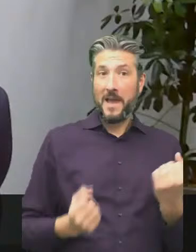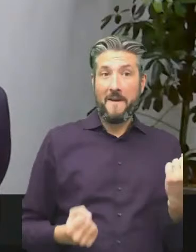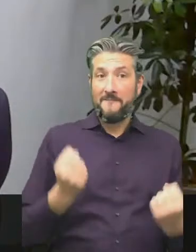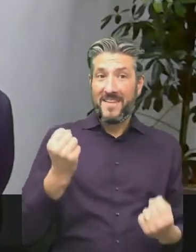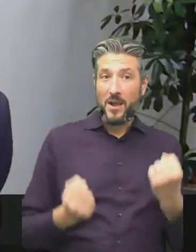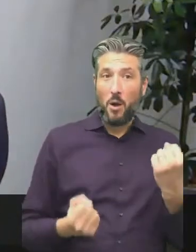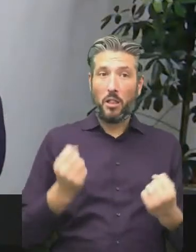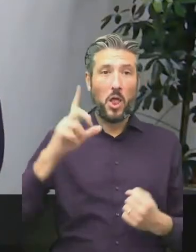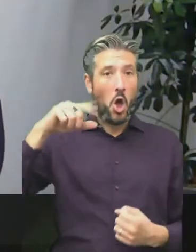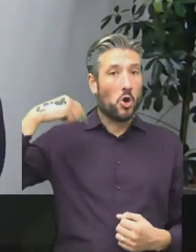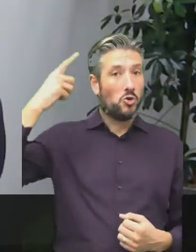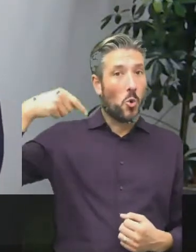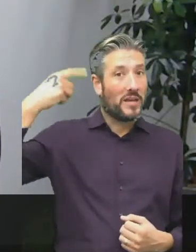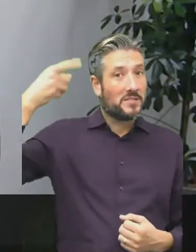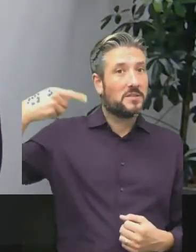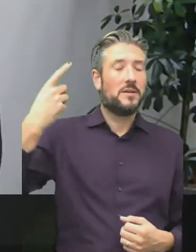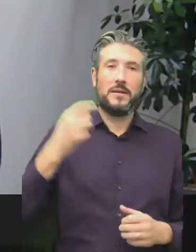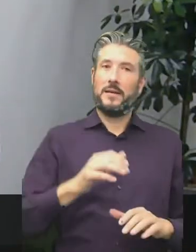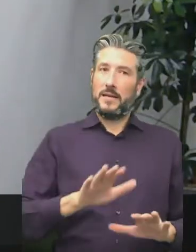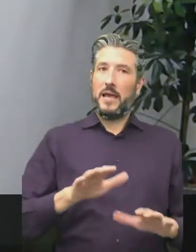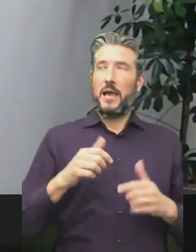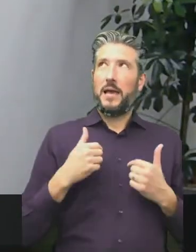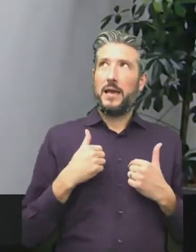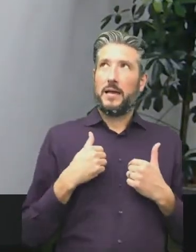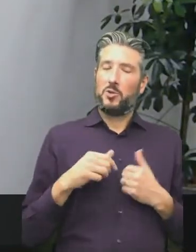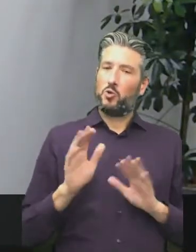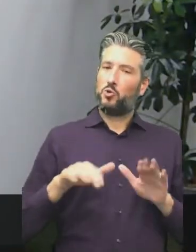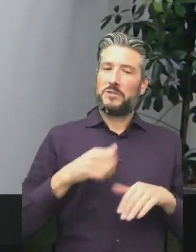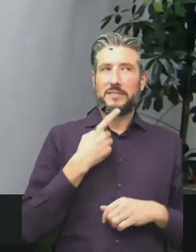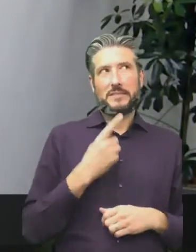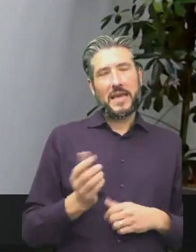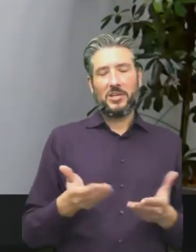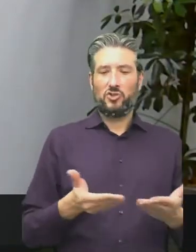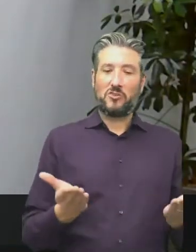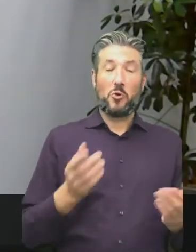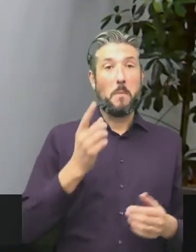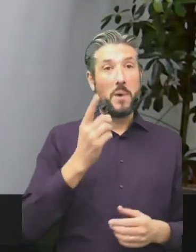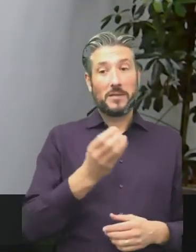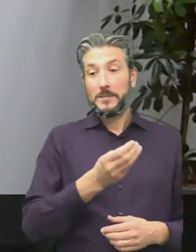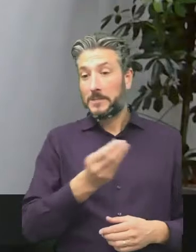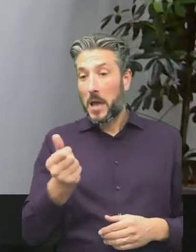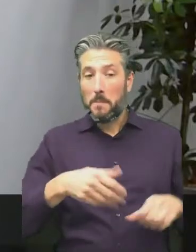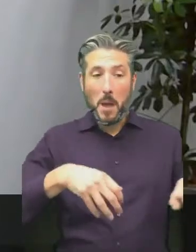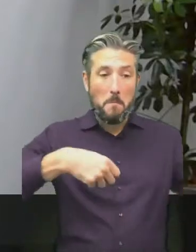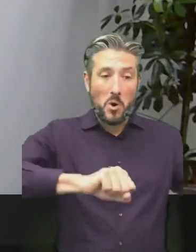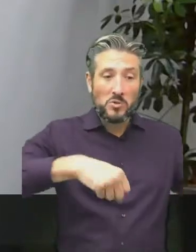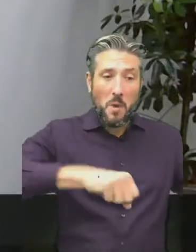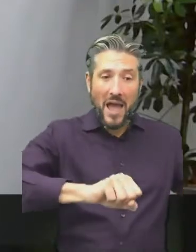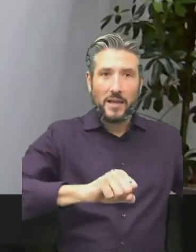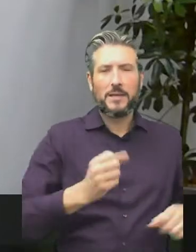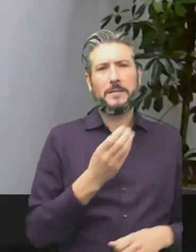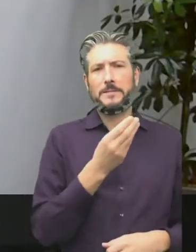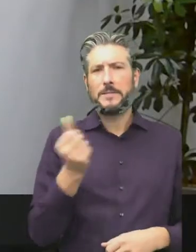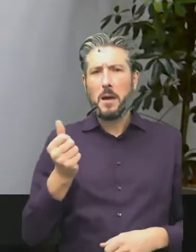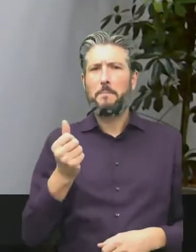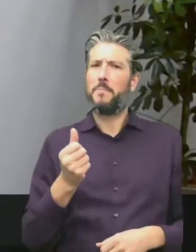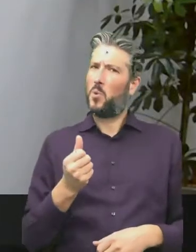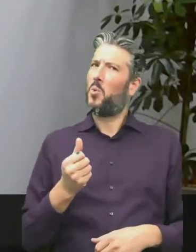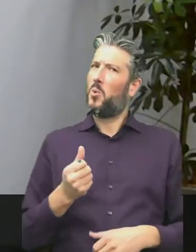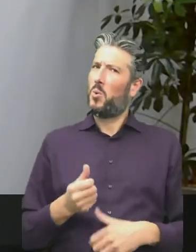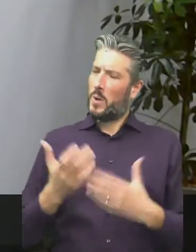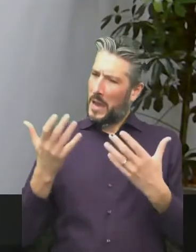making a generalization for the sake of it, but some motorcycles and some heavy goods vehicles as well, and some vehicles, the older diesel